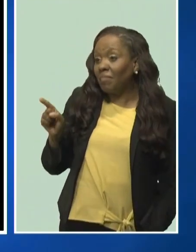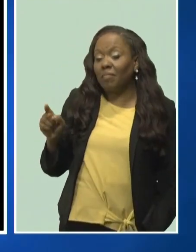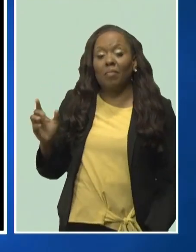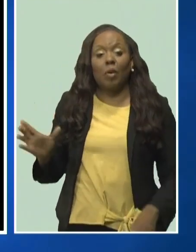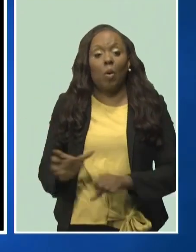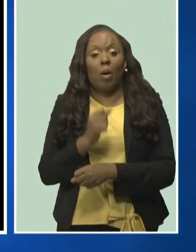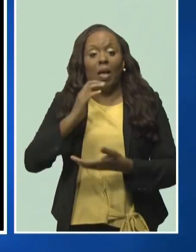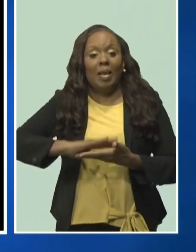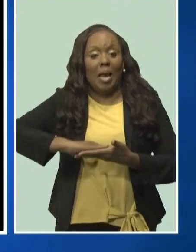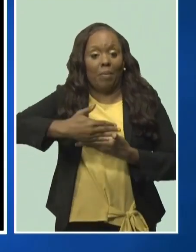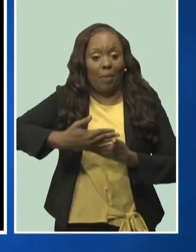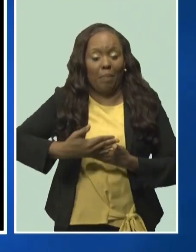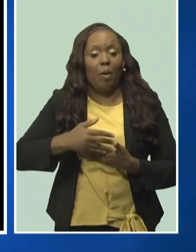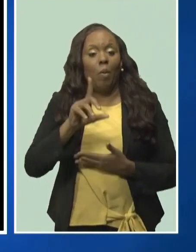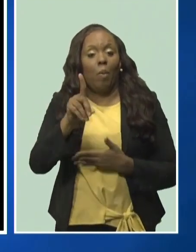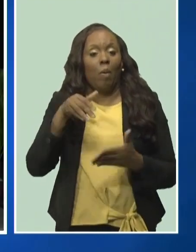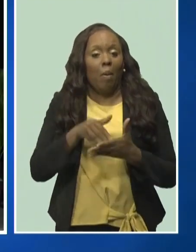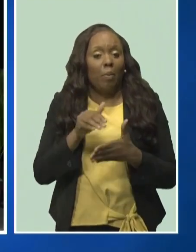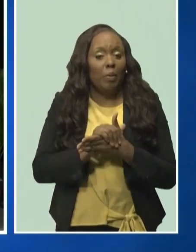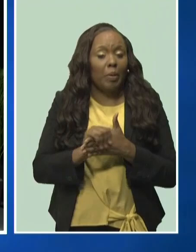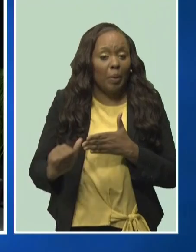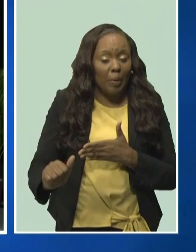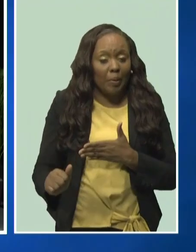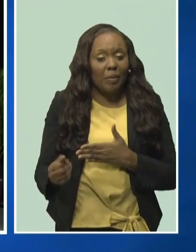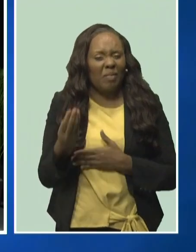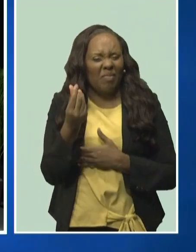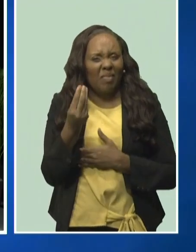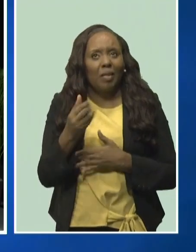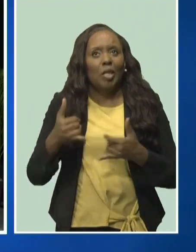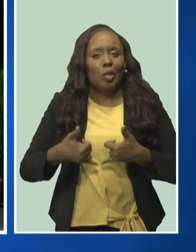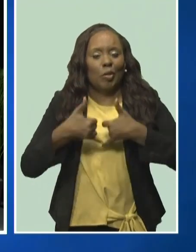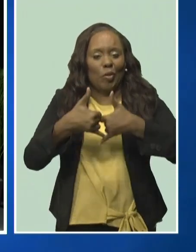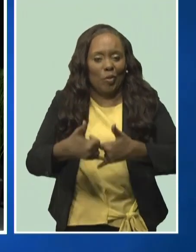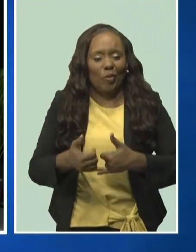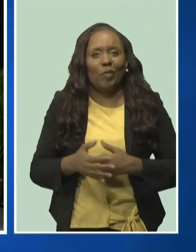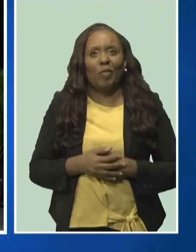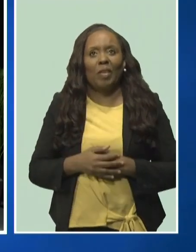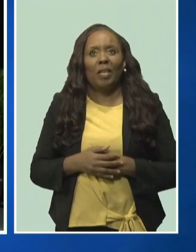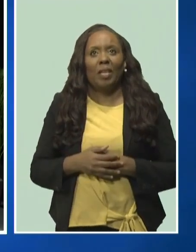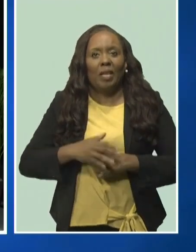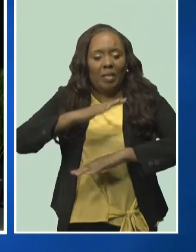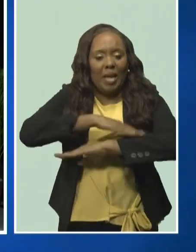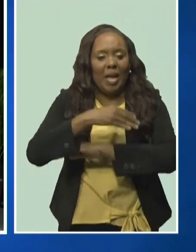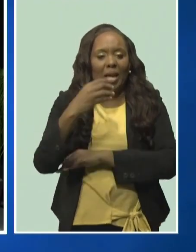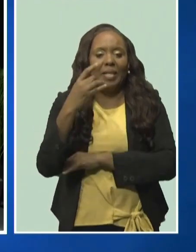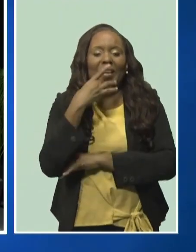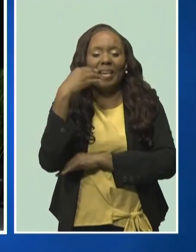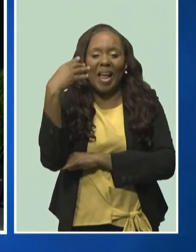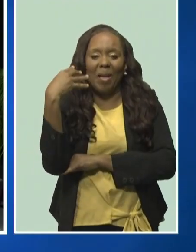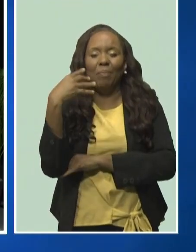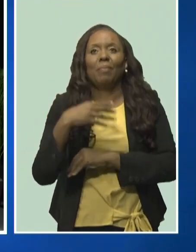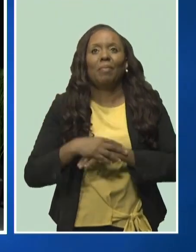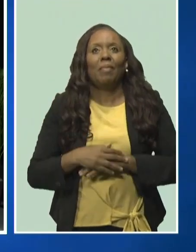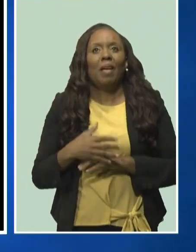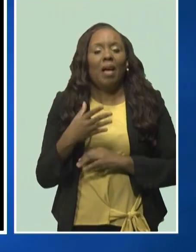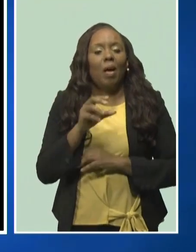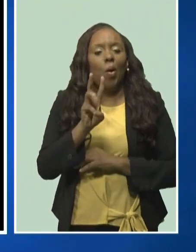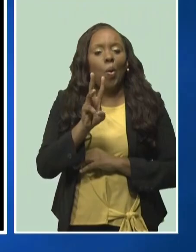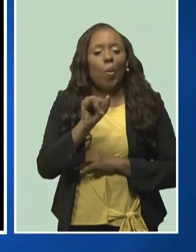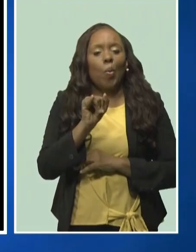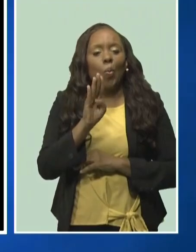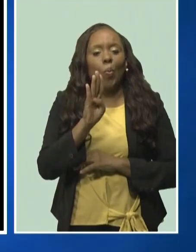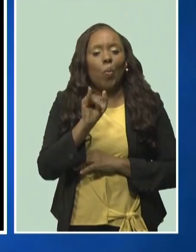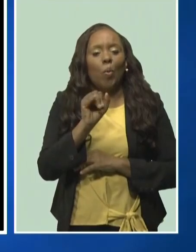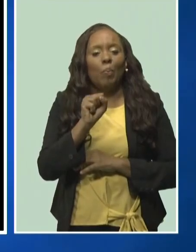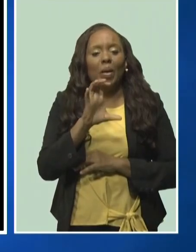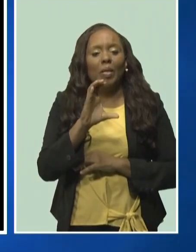laptop, $1,000 cash from public workers, a trophy, desk lamp, vouchers, and a Wabisco gift basket, had